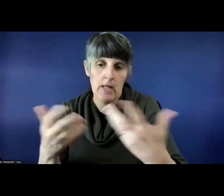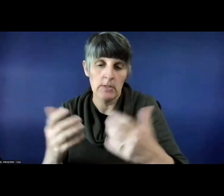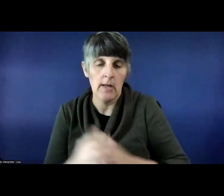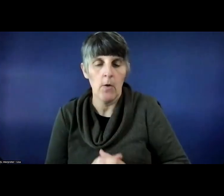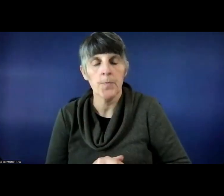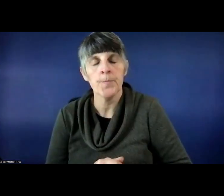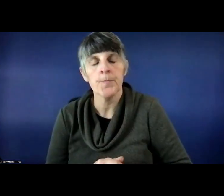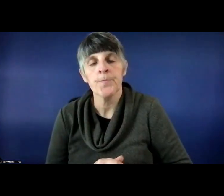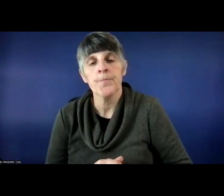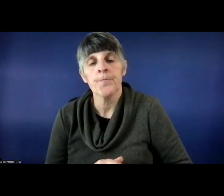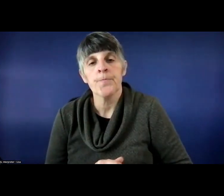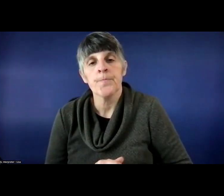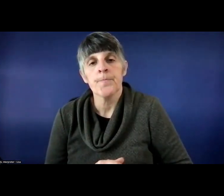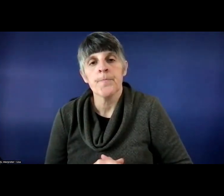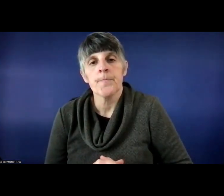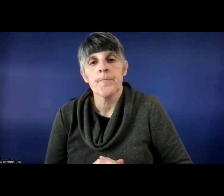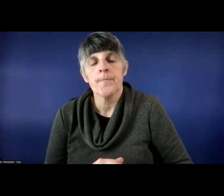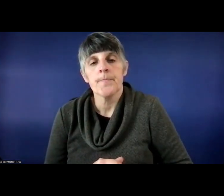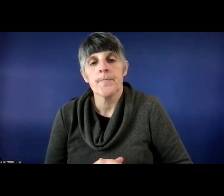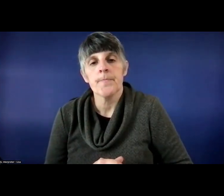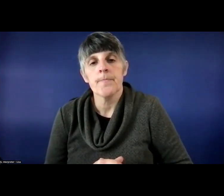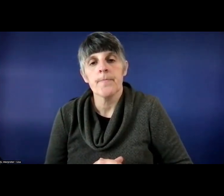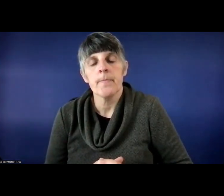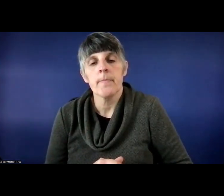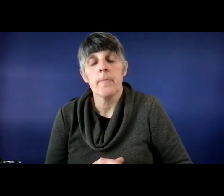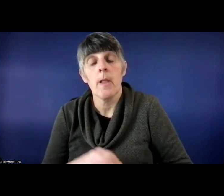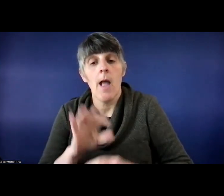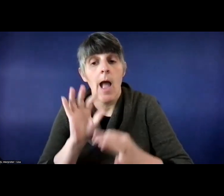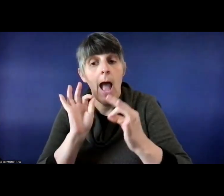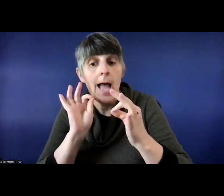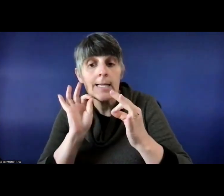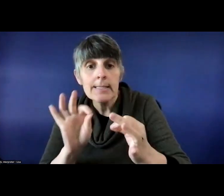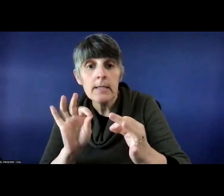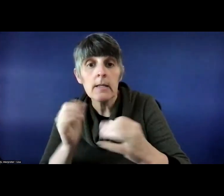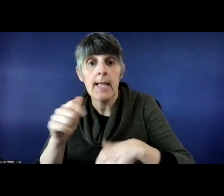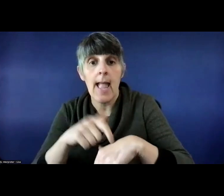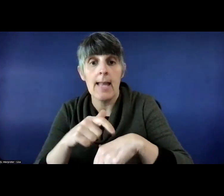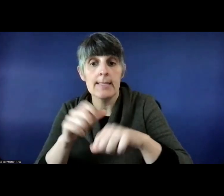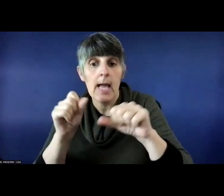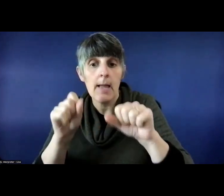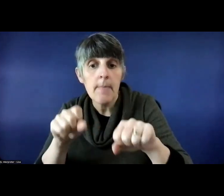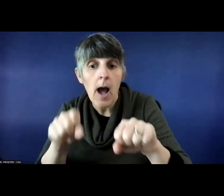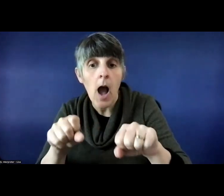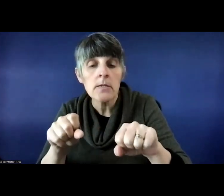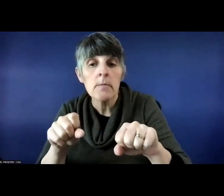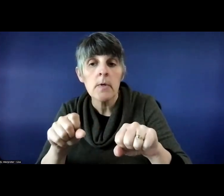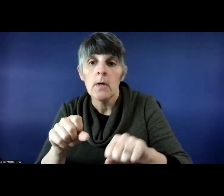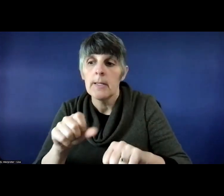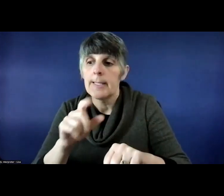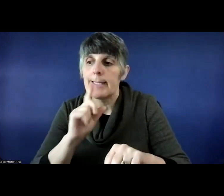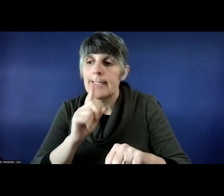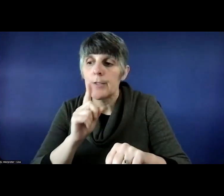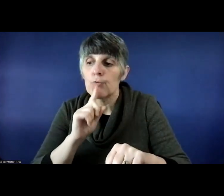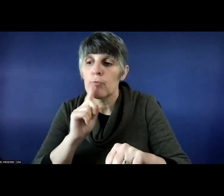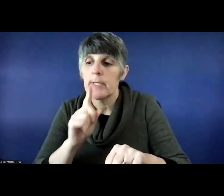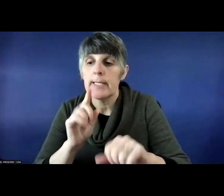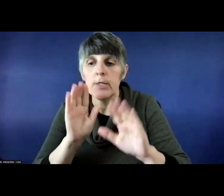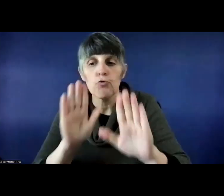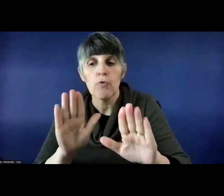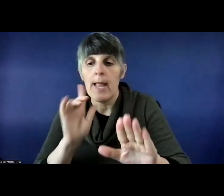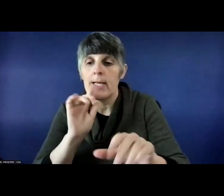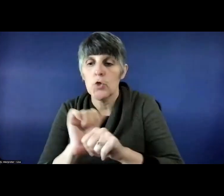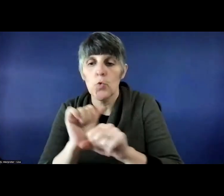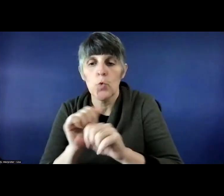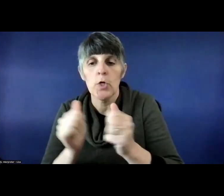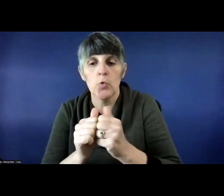Ideally, whenever possible, it's really great to work